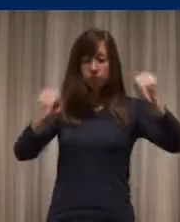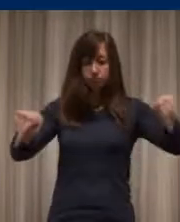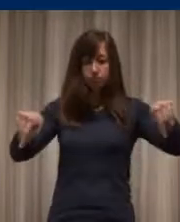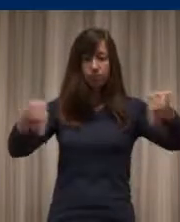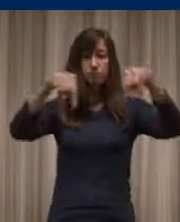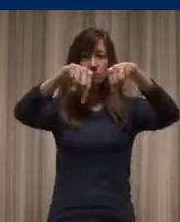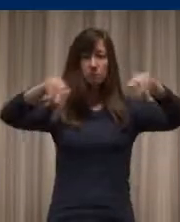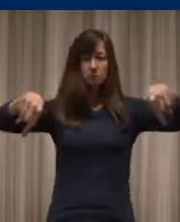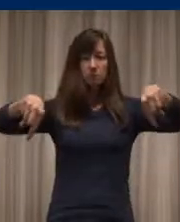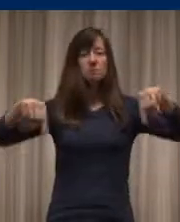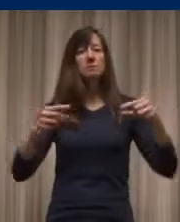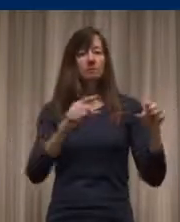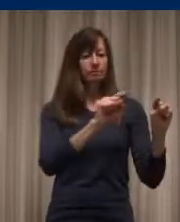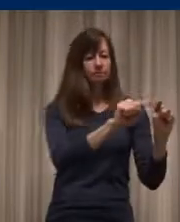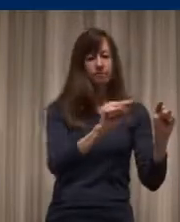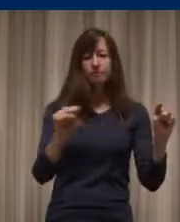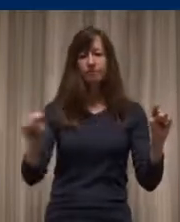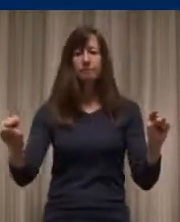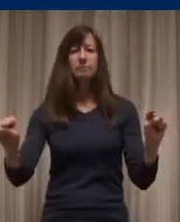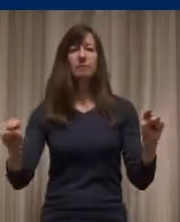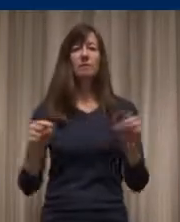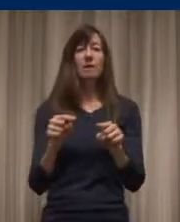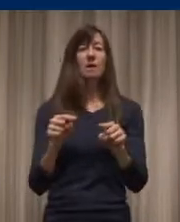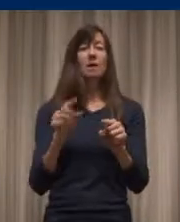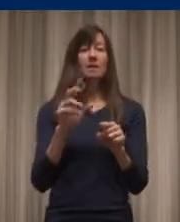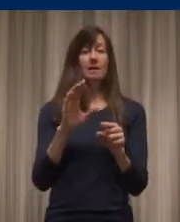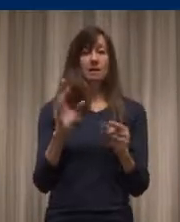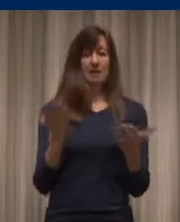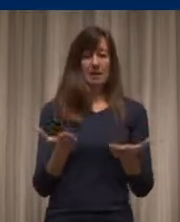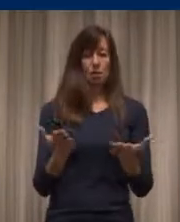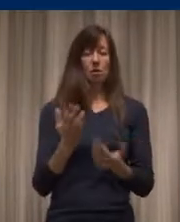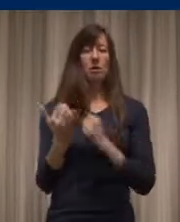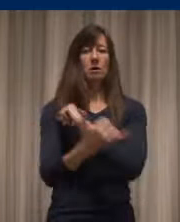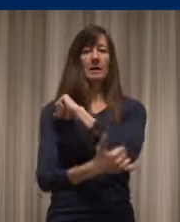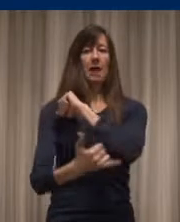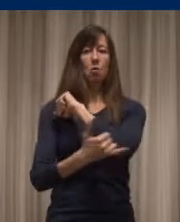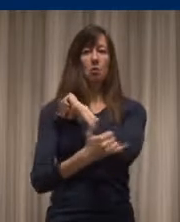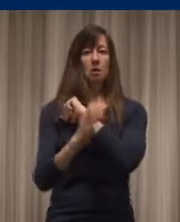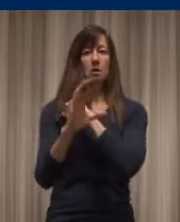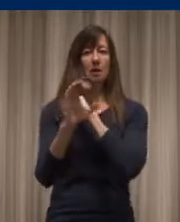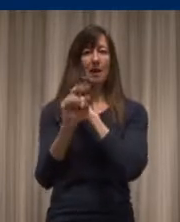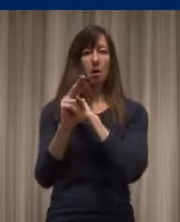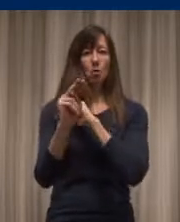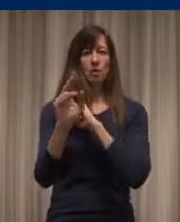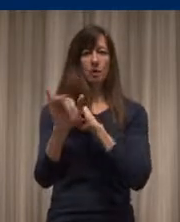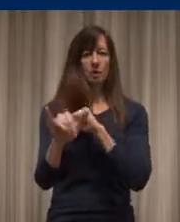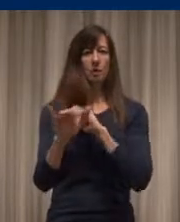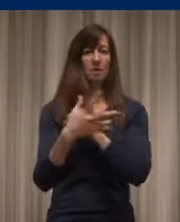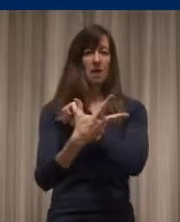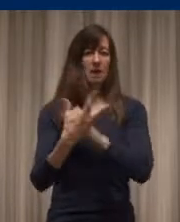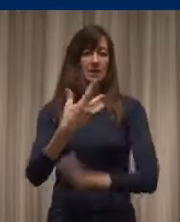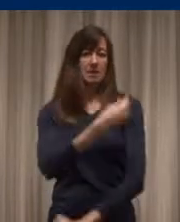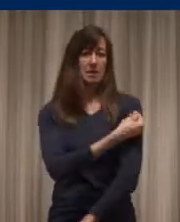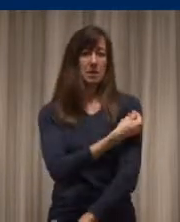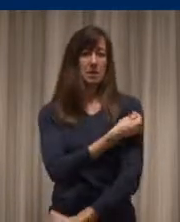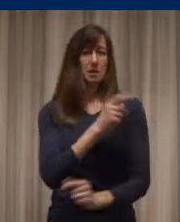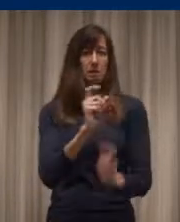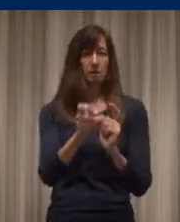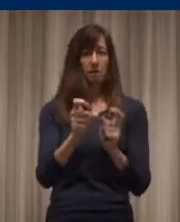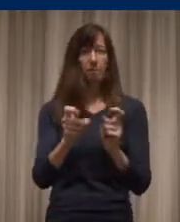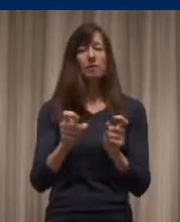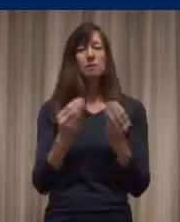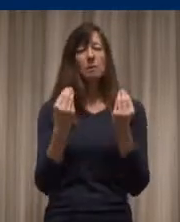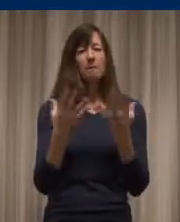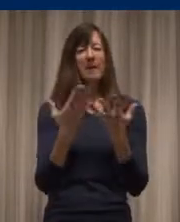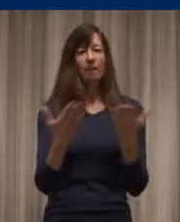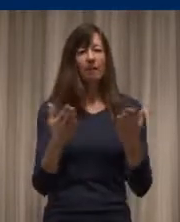vaccine operation there in the middle, that really is the hub of the operations. But there are many spokes that will feed